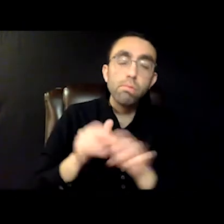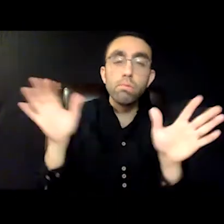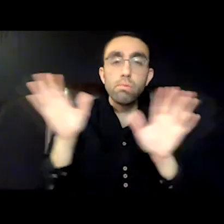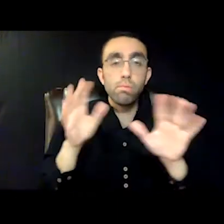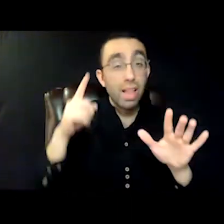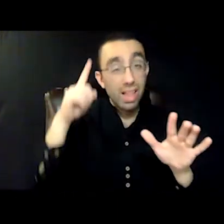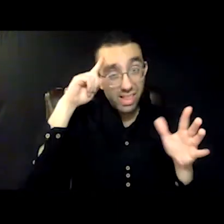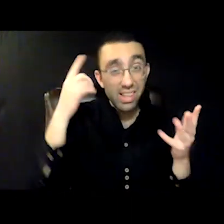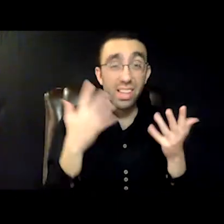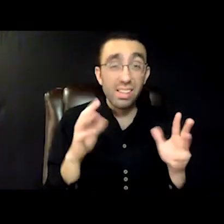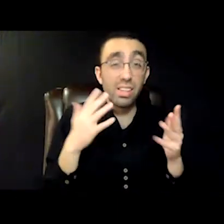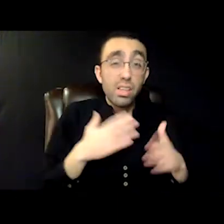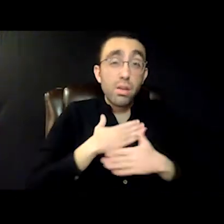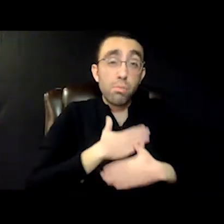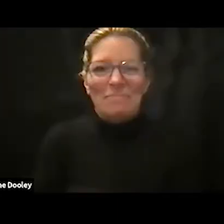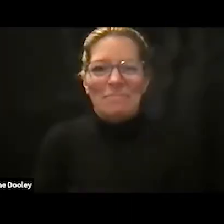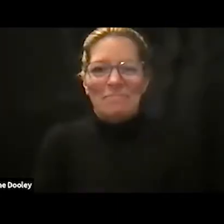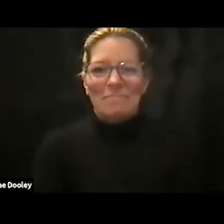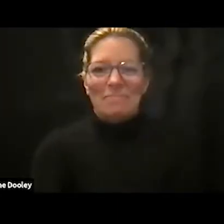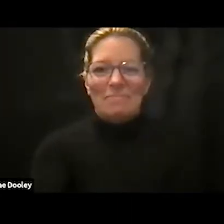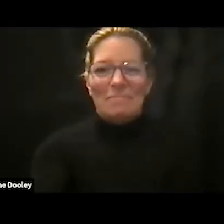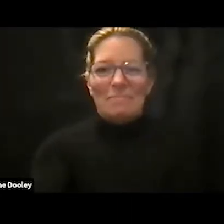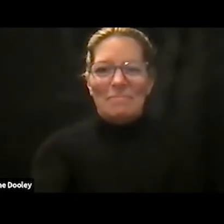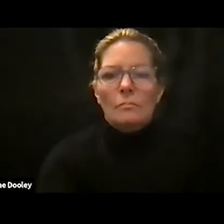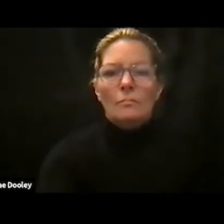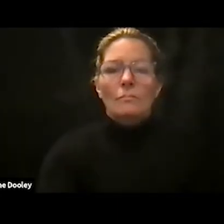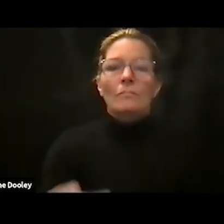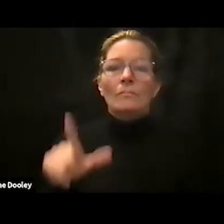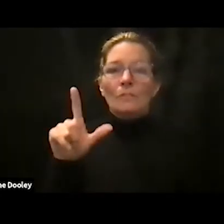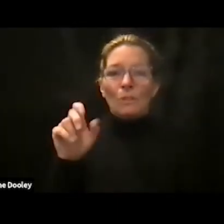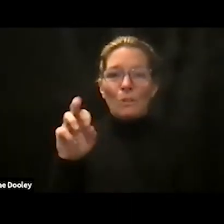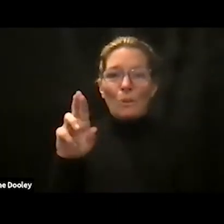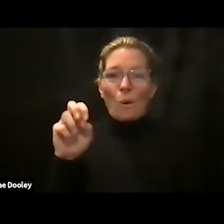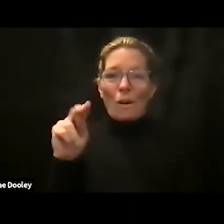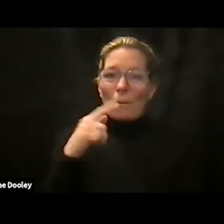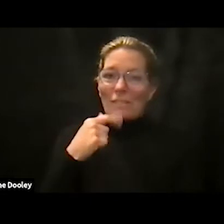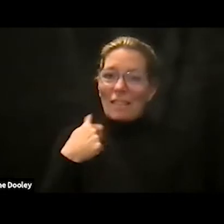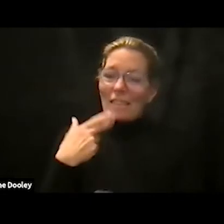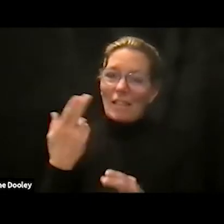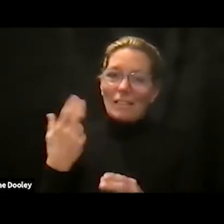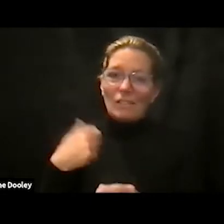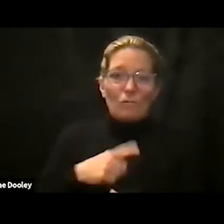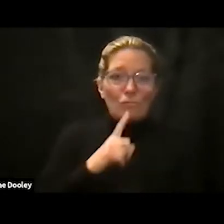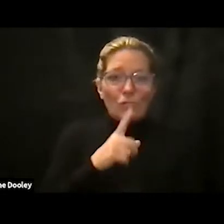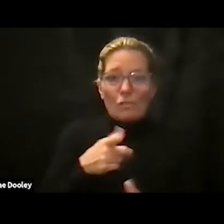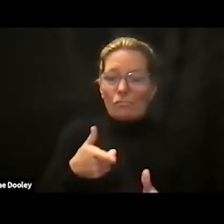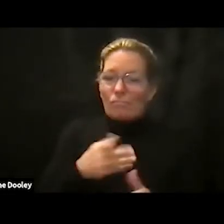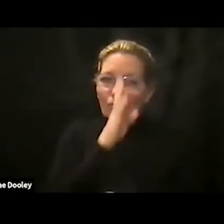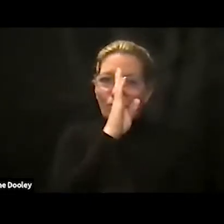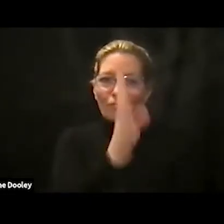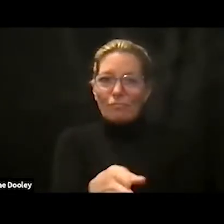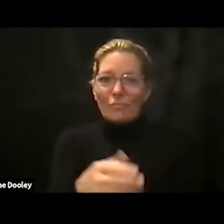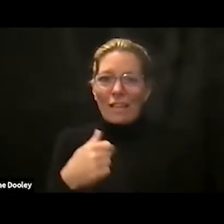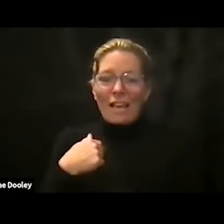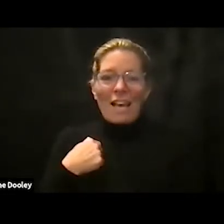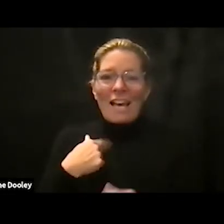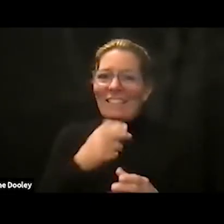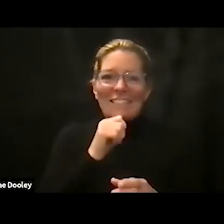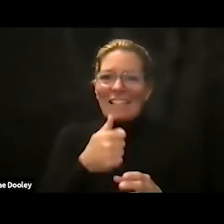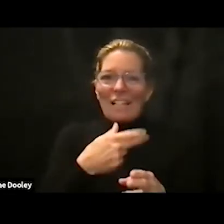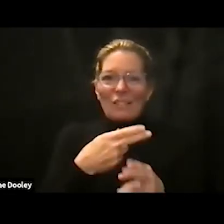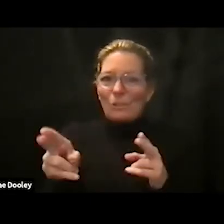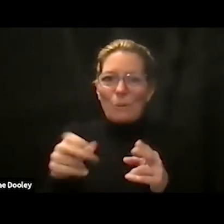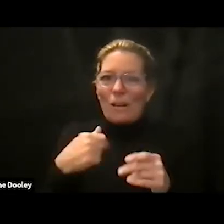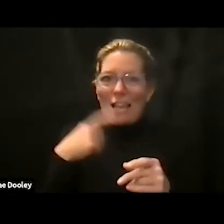I think that's it. I appreciate you all. Loren, I would say that's very short from the it. I think it might be the beginning of something. What do you